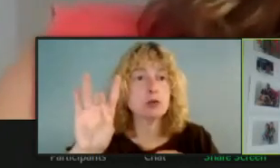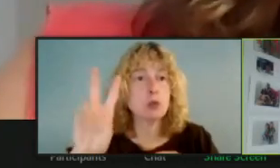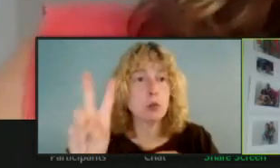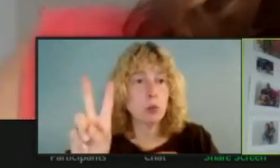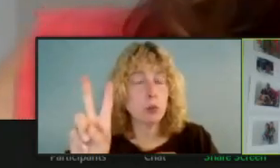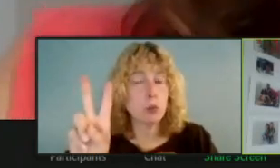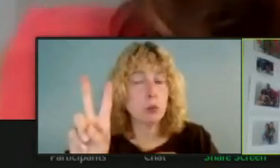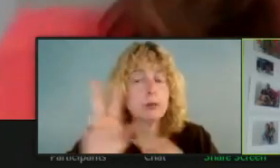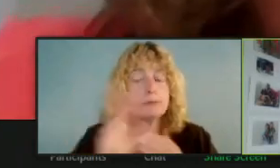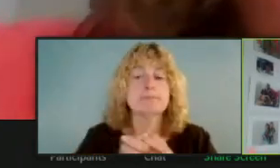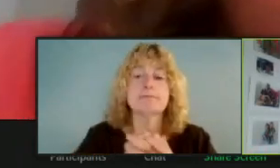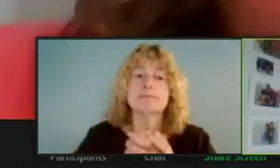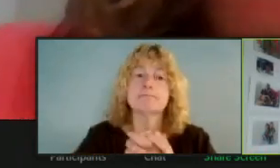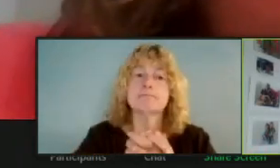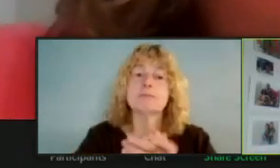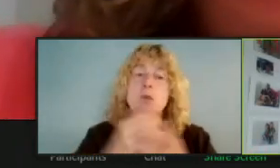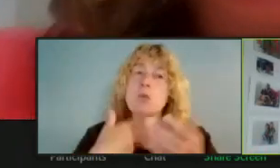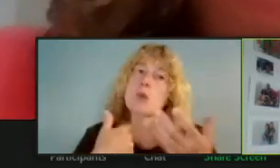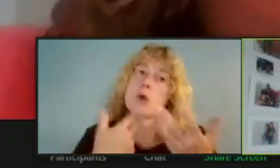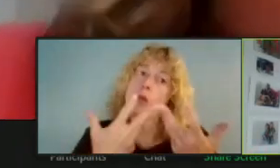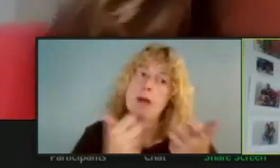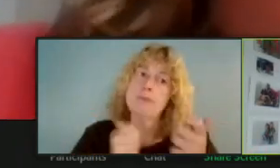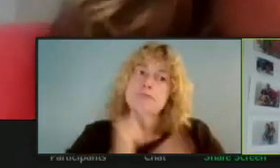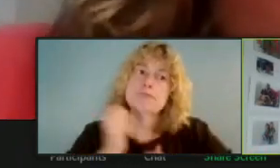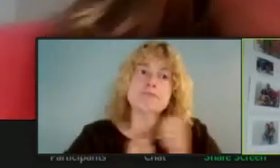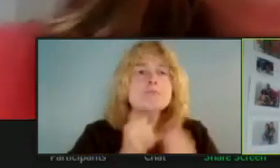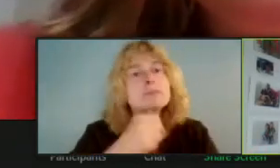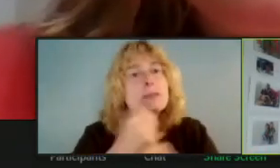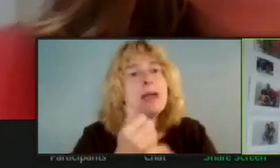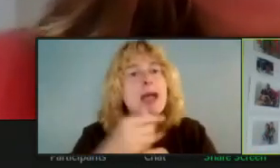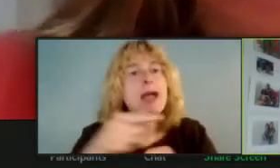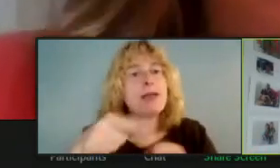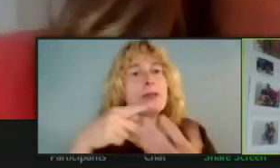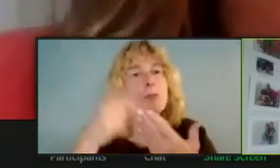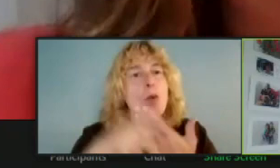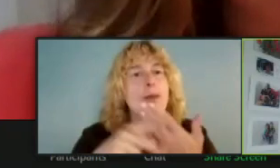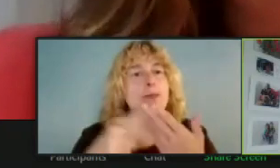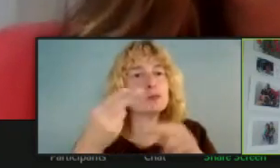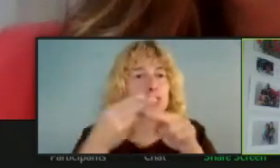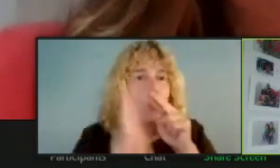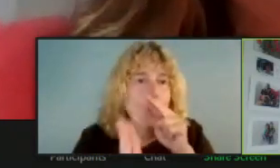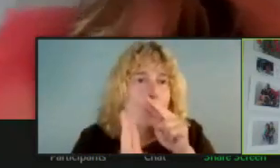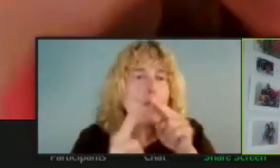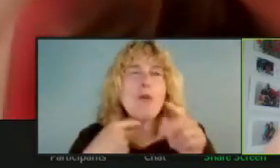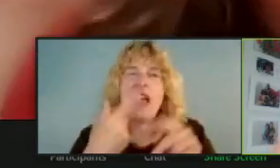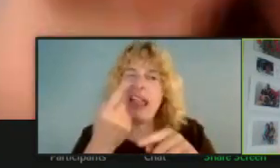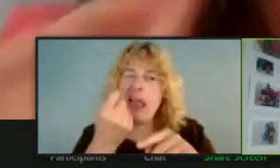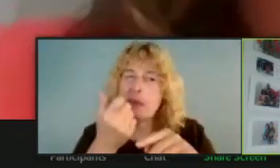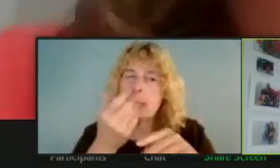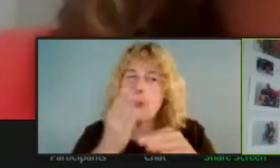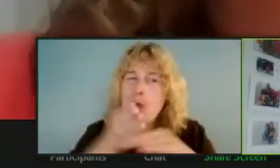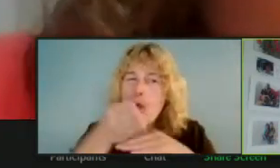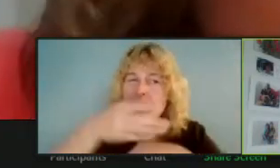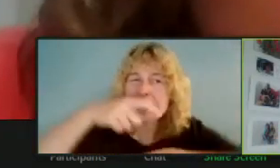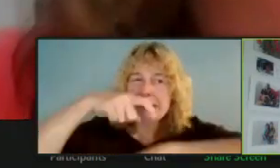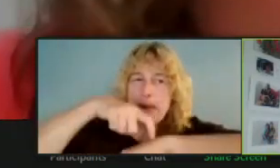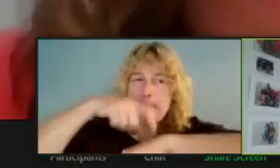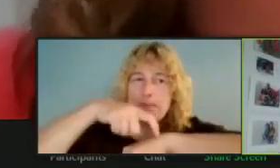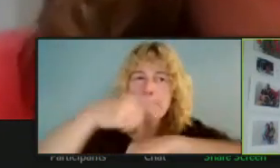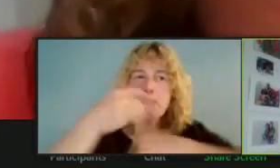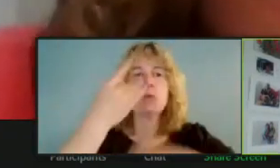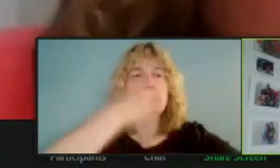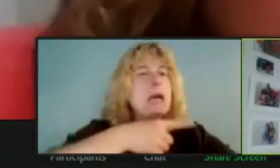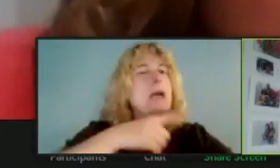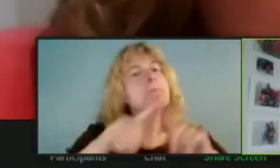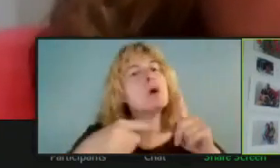313-288-2082. We're trying to make these programs shorter, so we're a little over today, but in general, we're keeping them